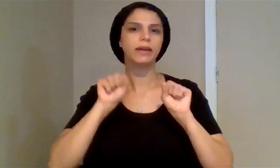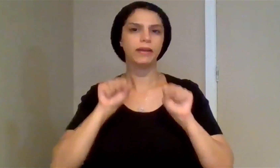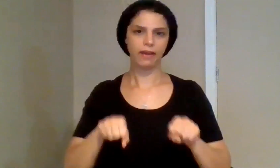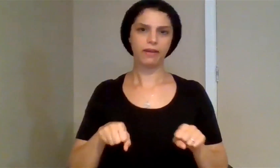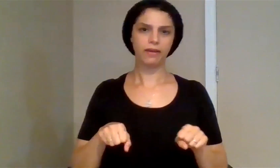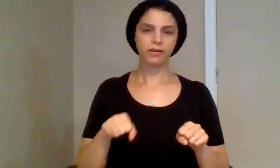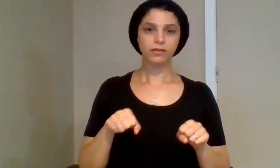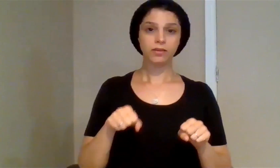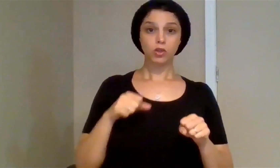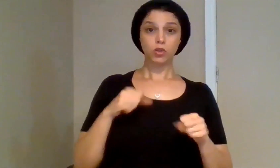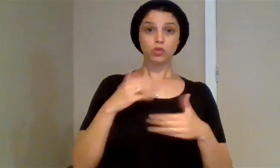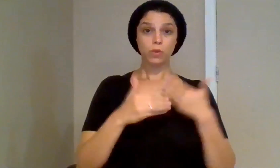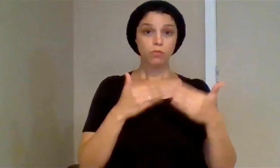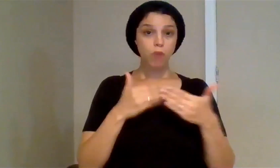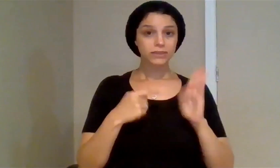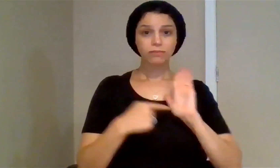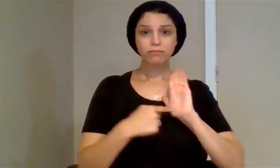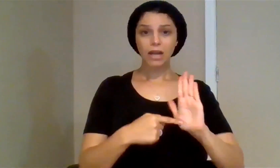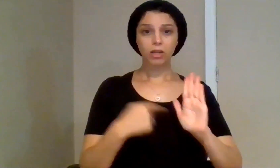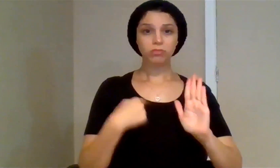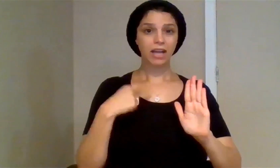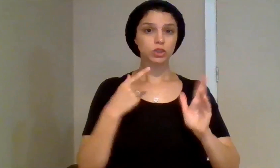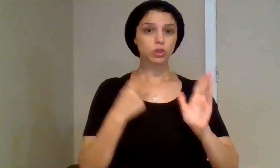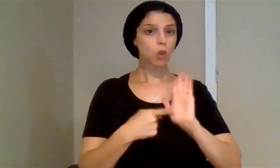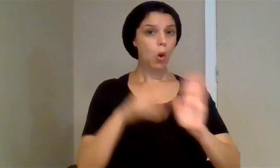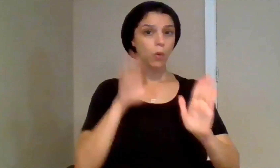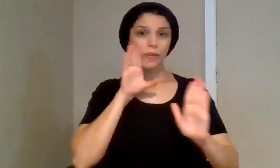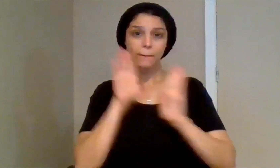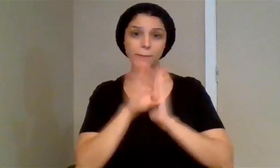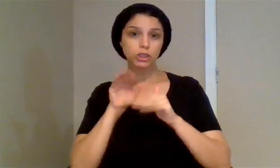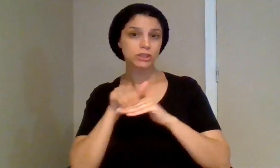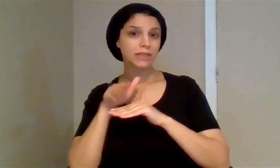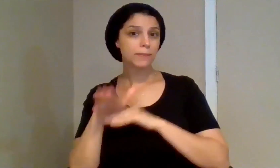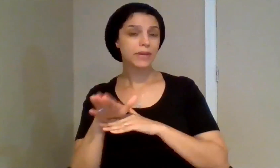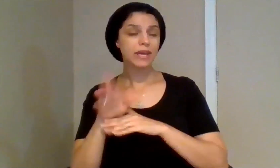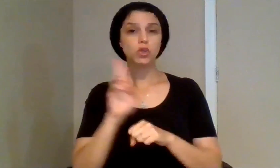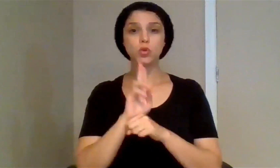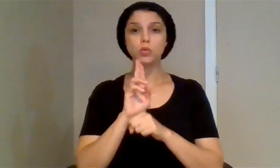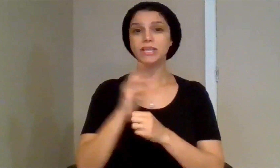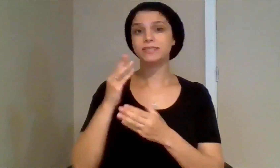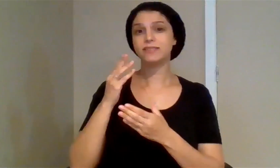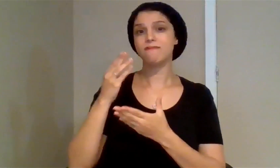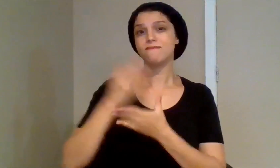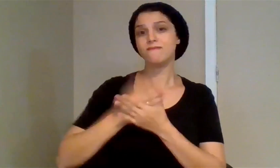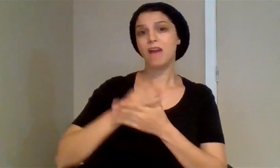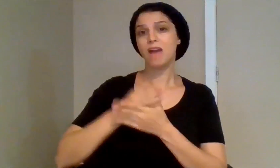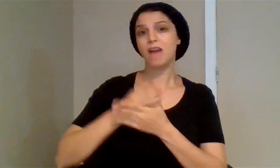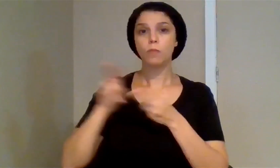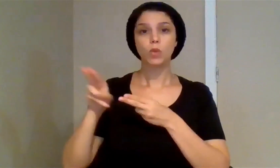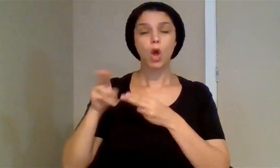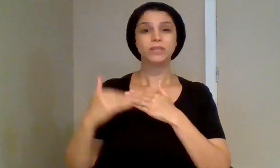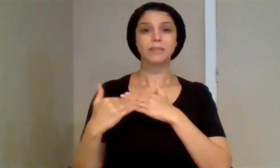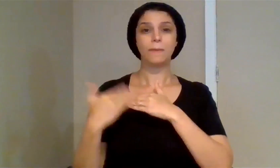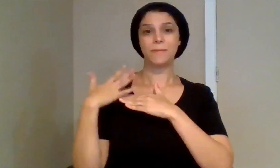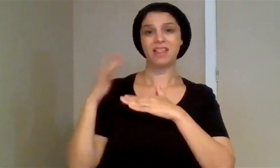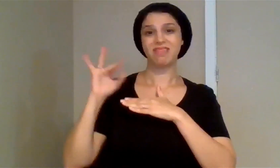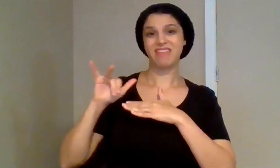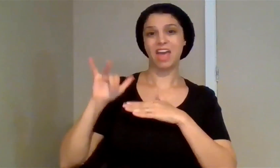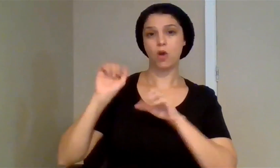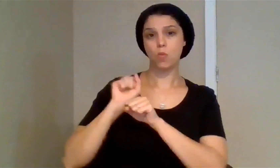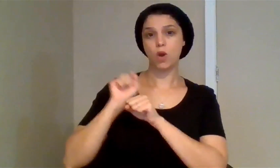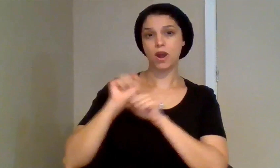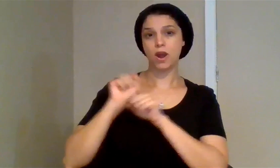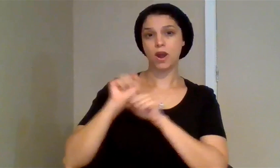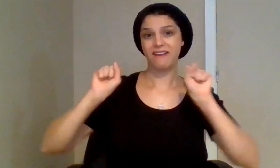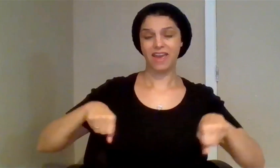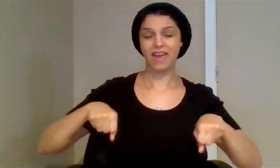do the process that I modeled with taking a picture of written work, using it as a file upload, and submitting that work. You really don't have